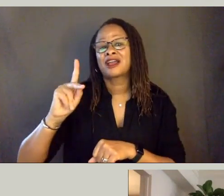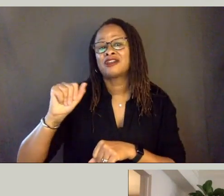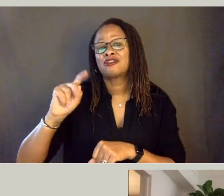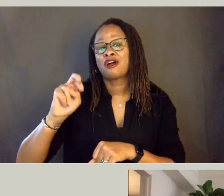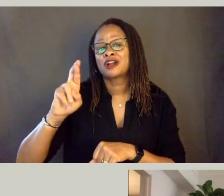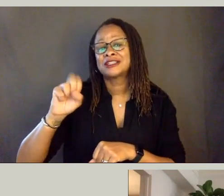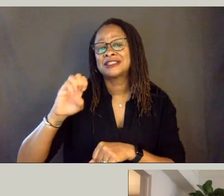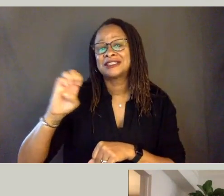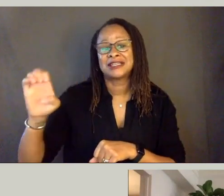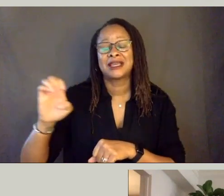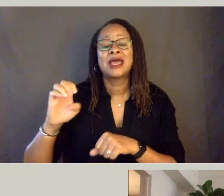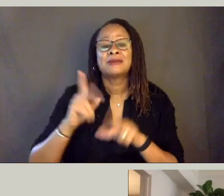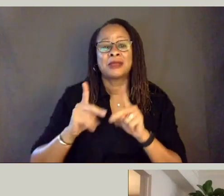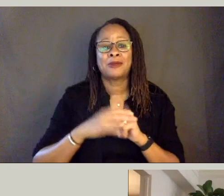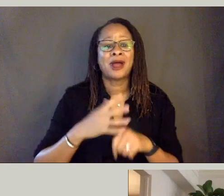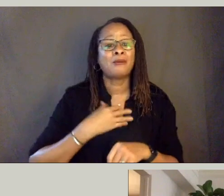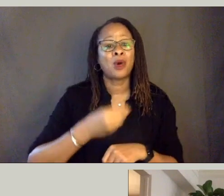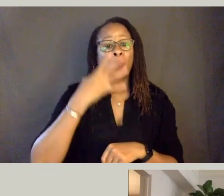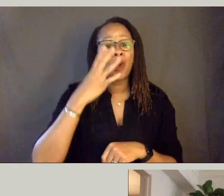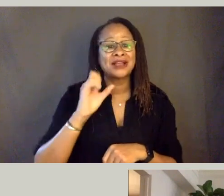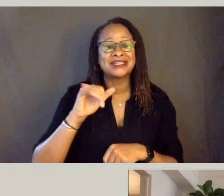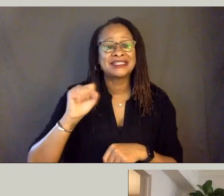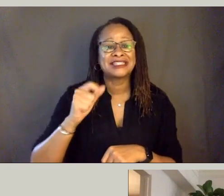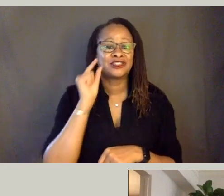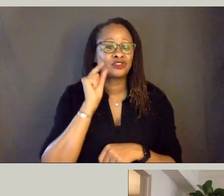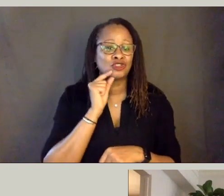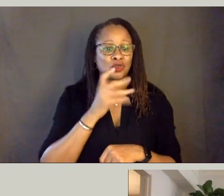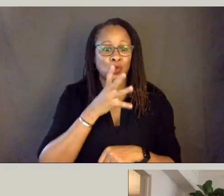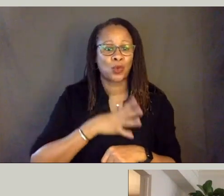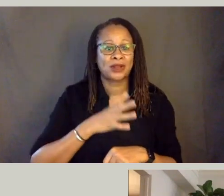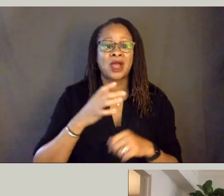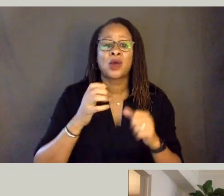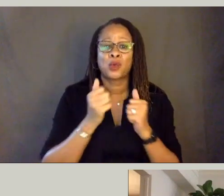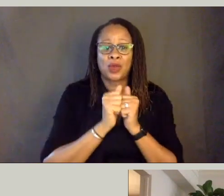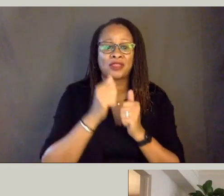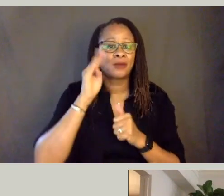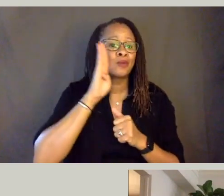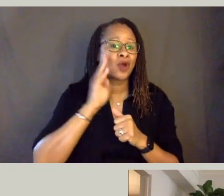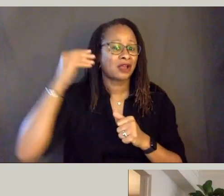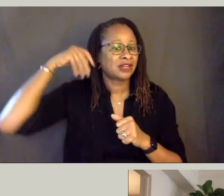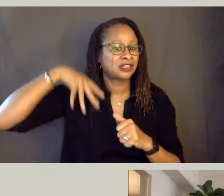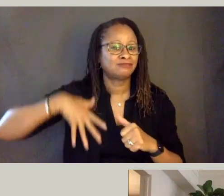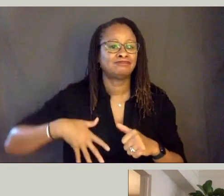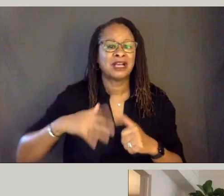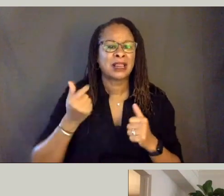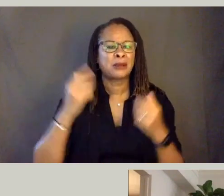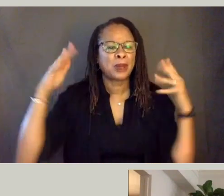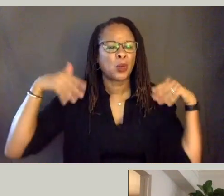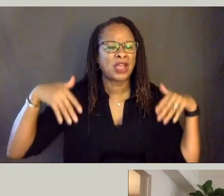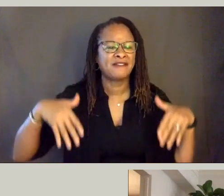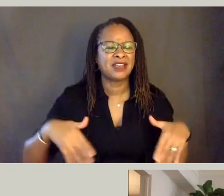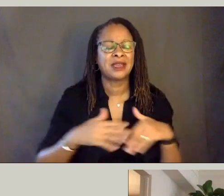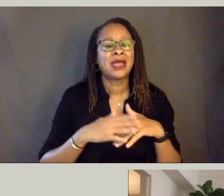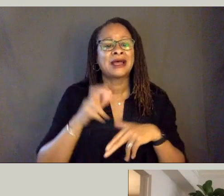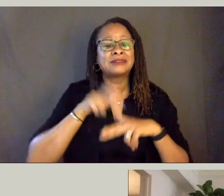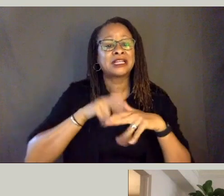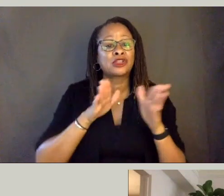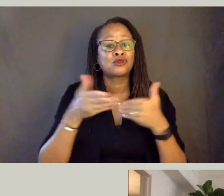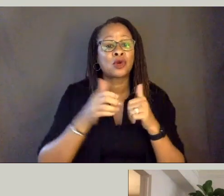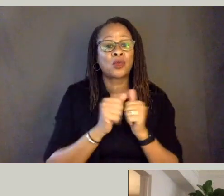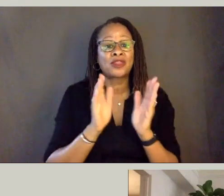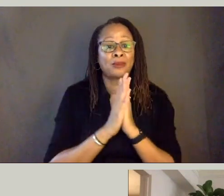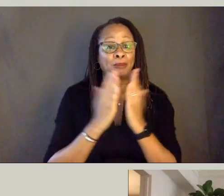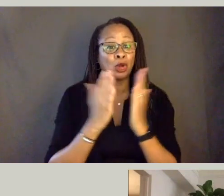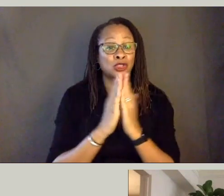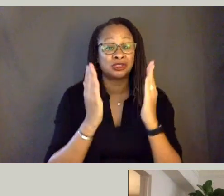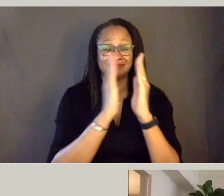I'm a white cisgender woman with shoulder length brown hair that's a little bit wavy. I'm sitting in a room with bookshelves with books